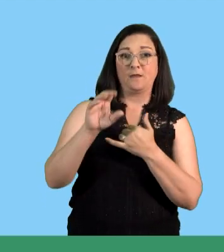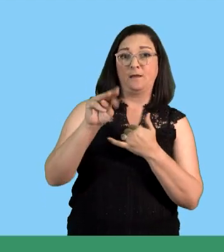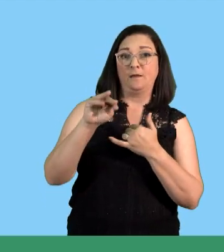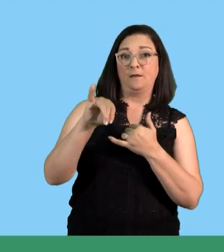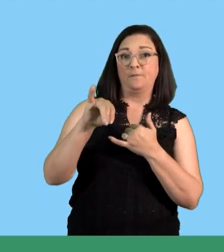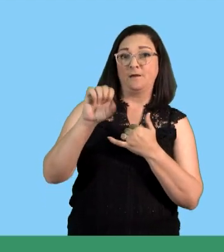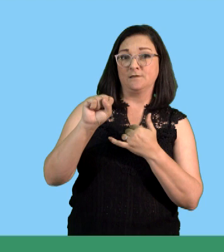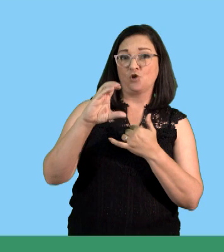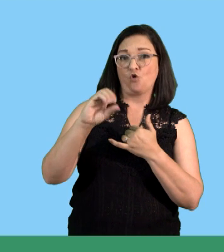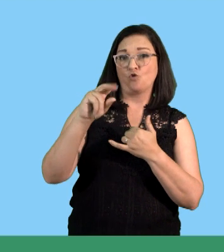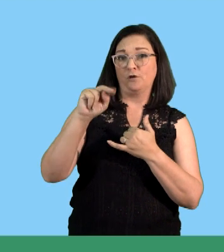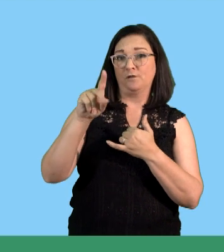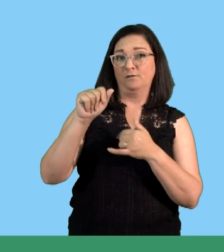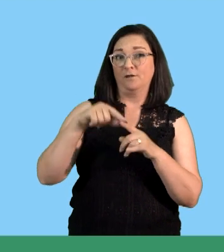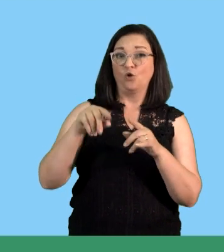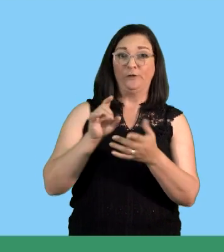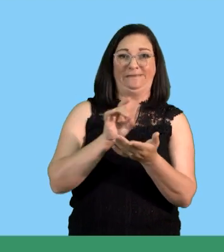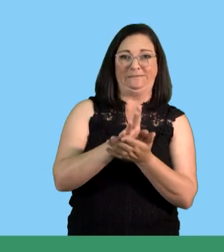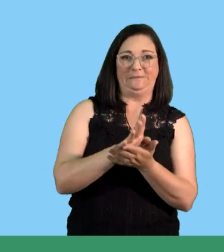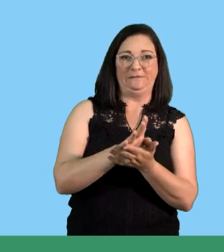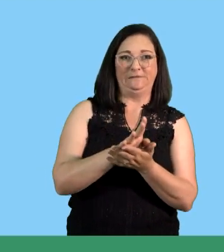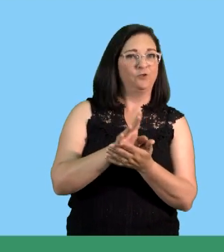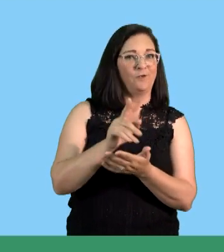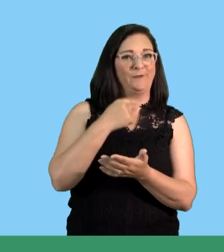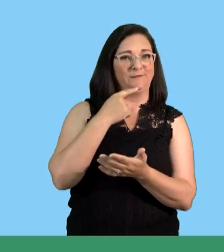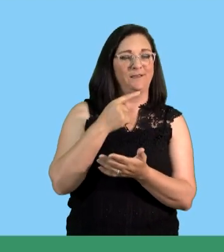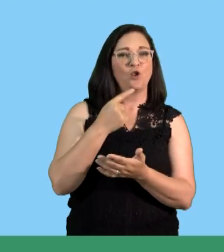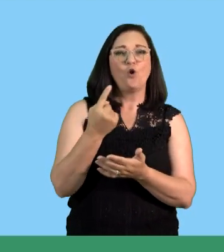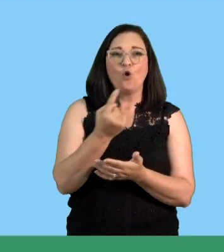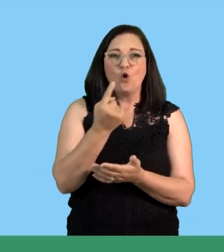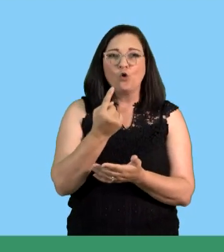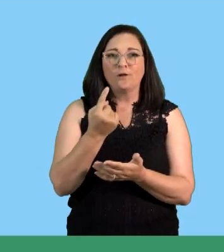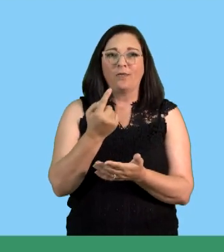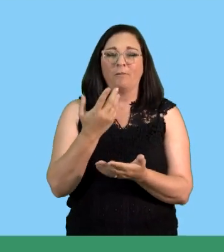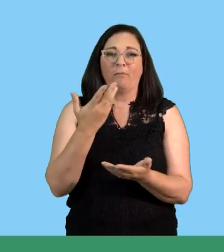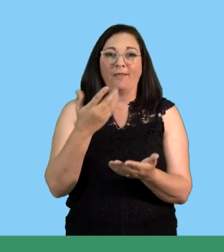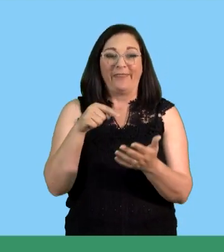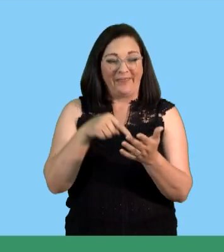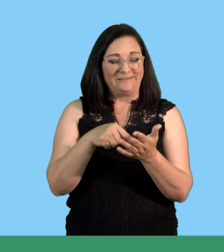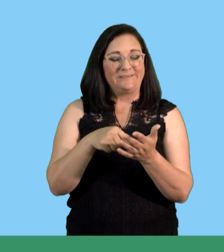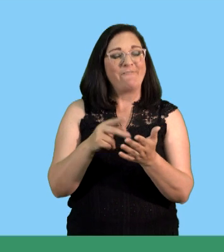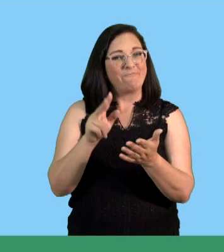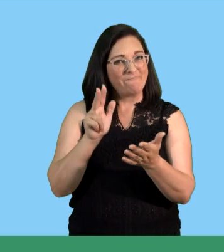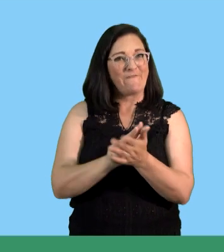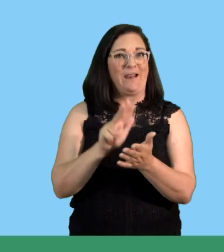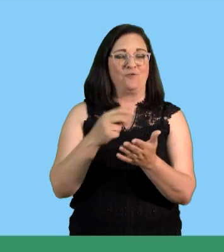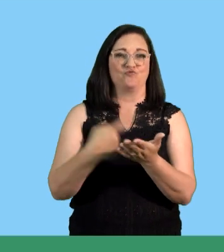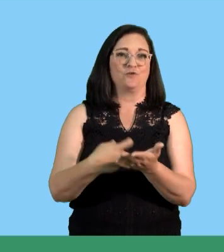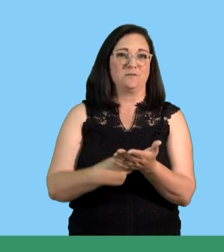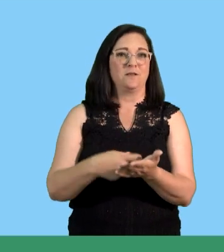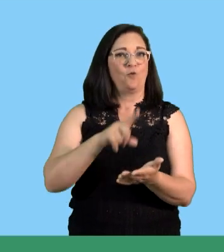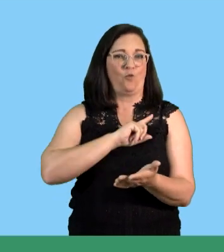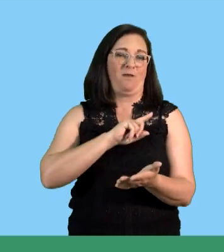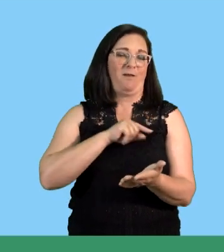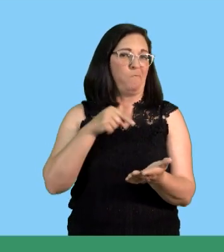I never said dismissal only. I'm expanding on it to say, as the employer can only dismiss an employee for valid reasons,